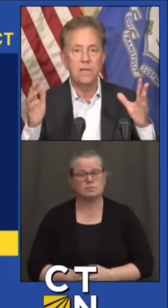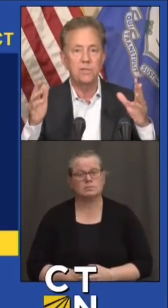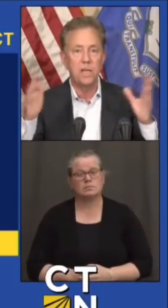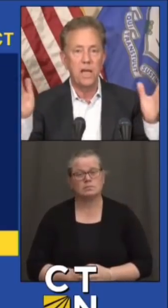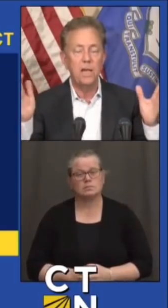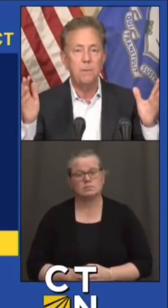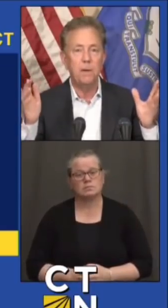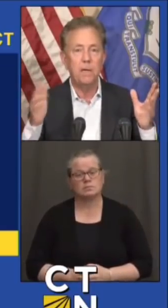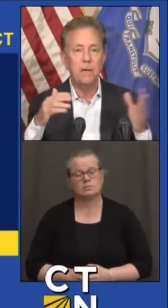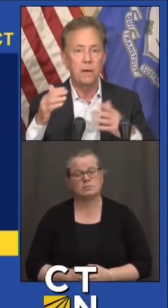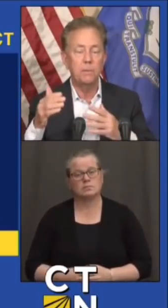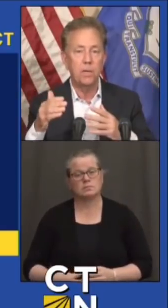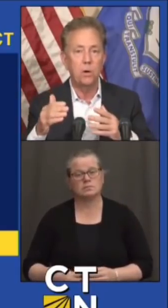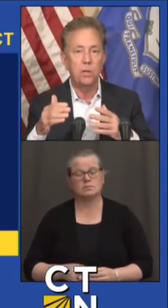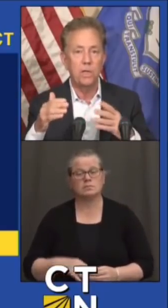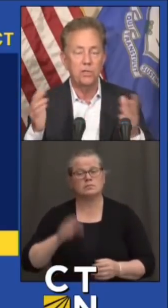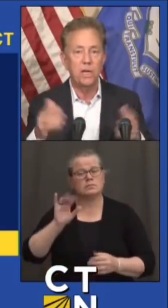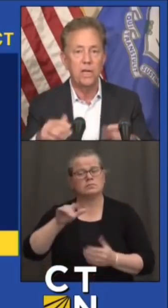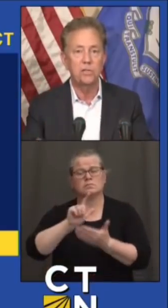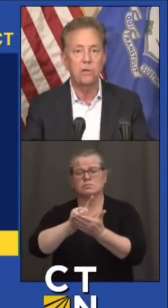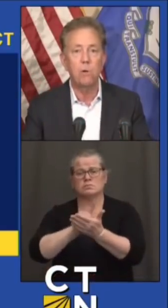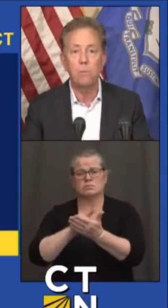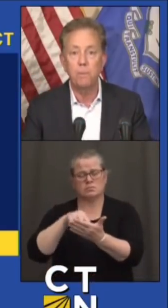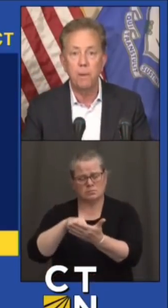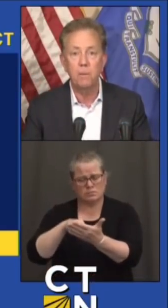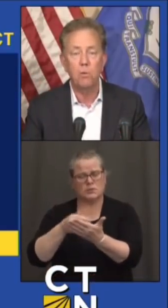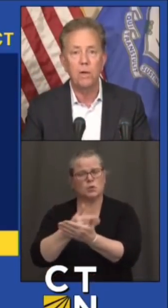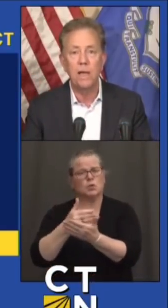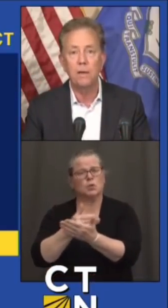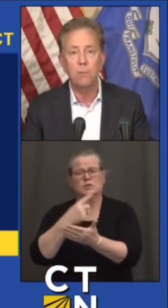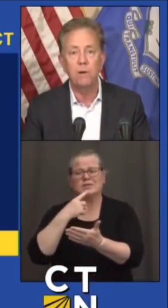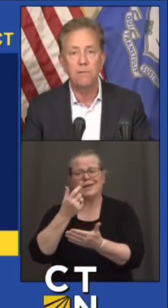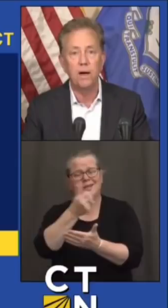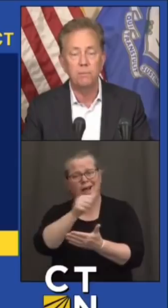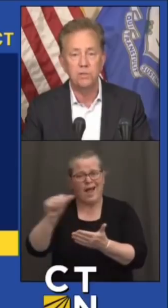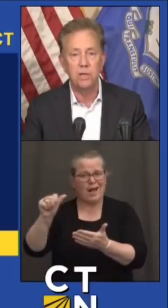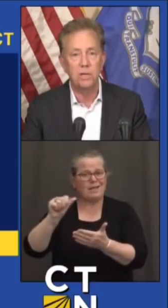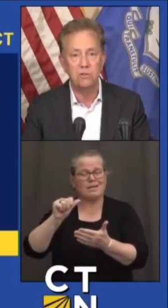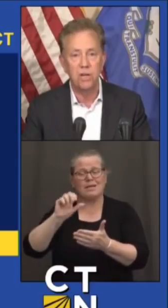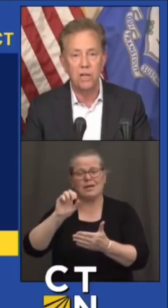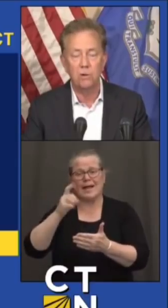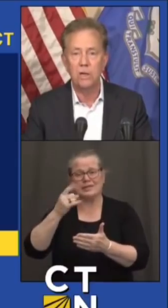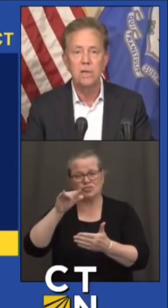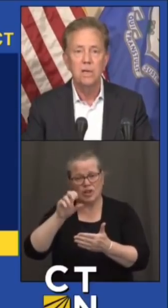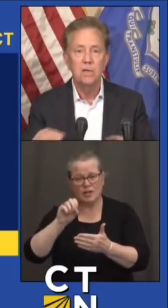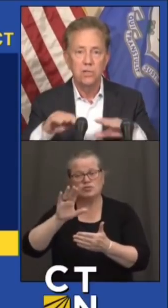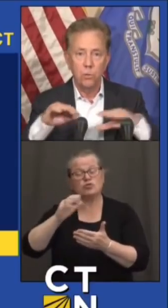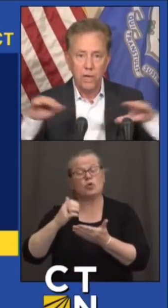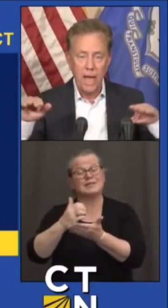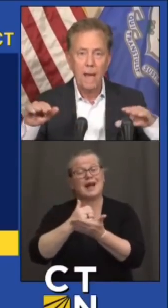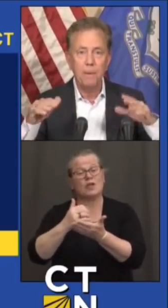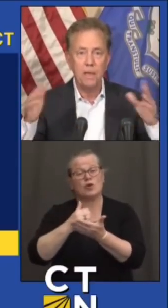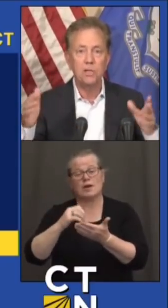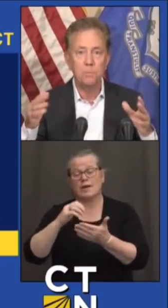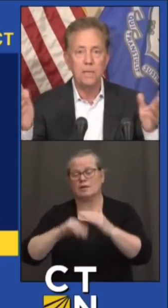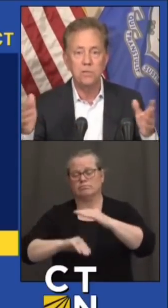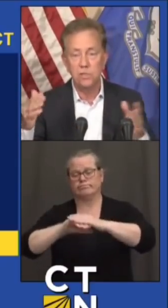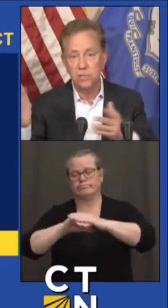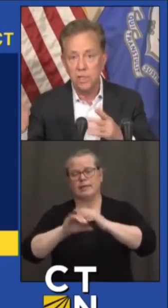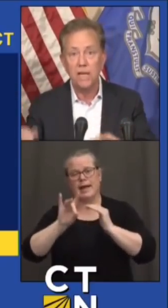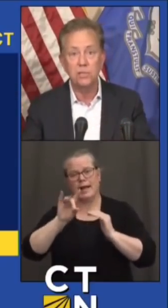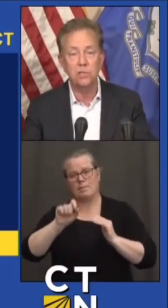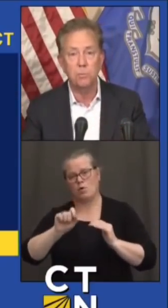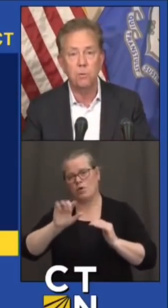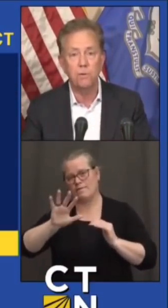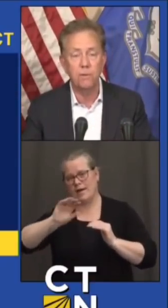bill says anybody can go on the exchange and you won't be paying more than 8.5% of your salary. So we're capping